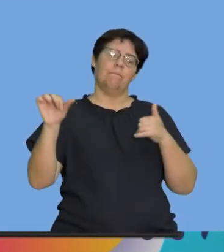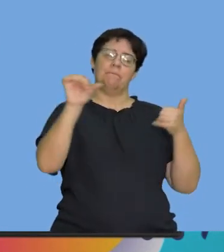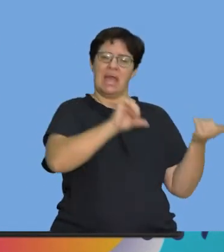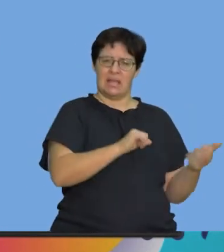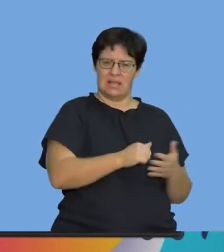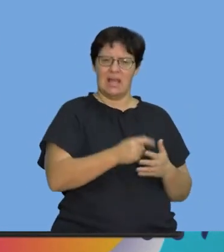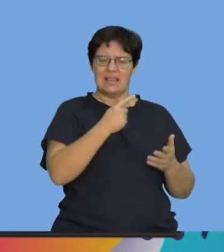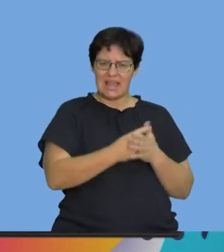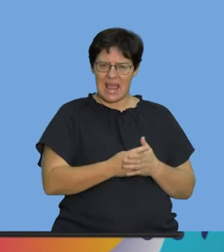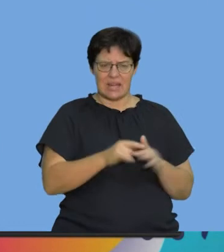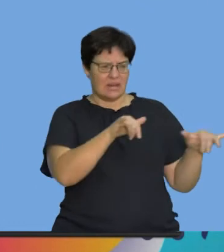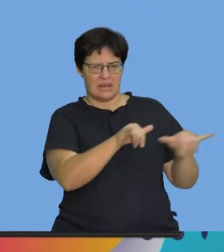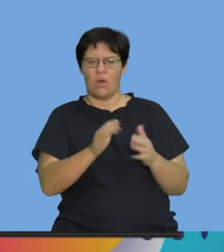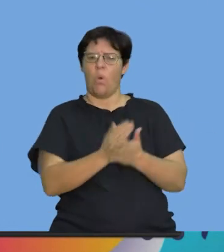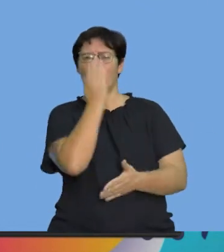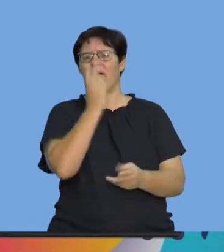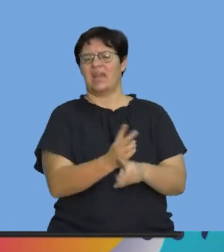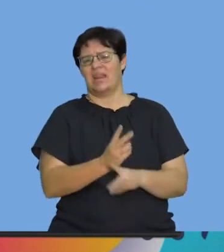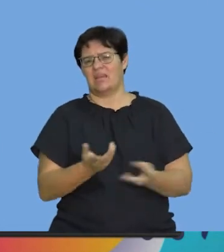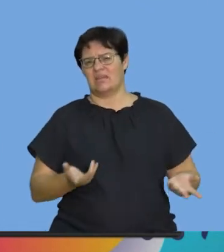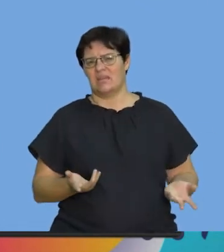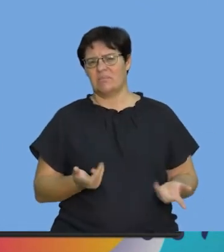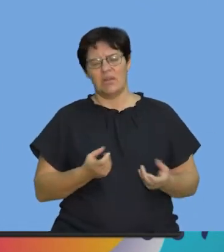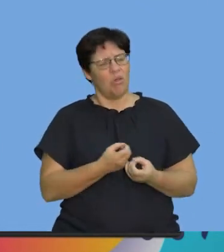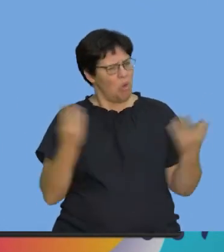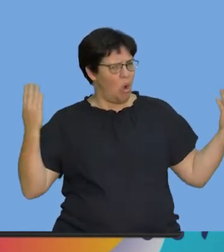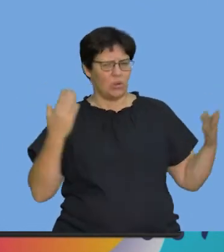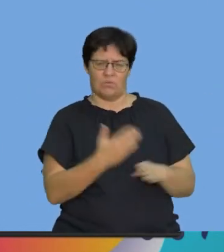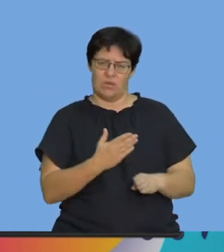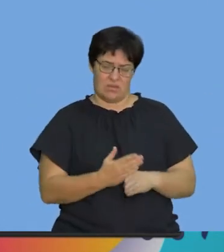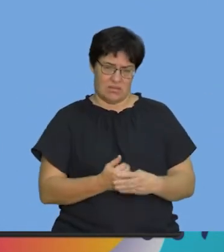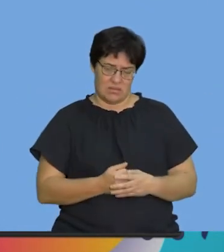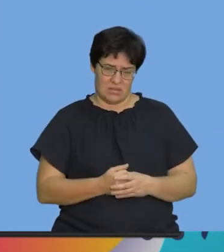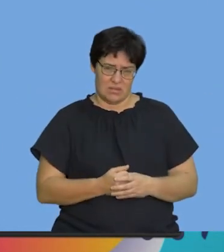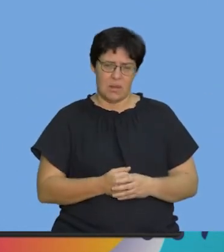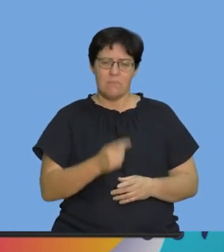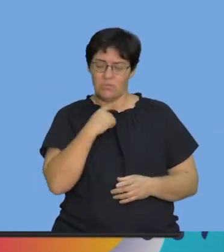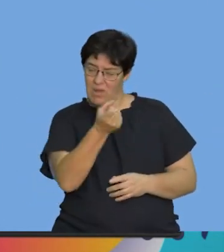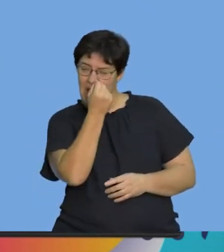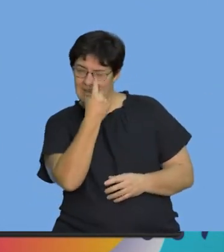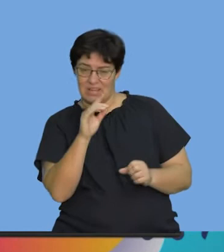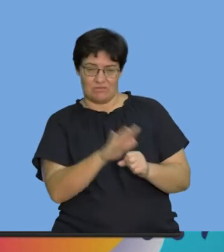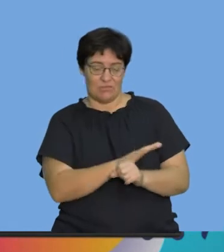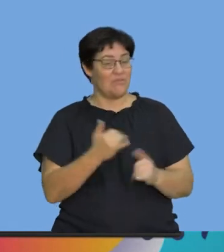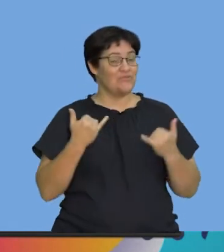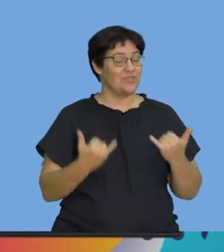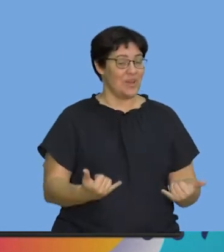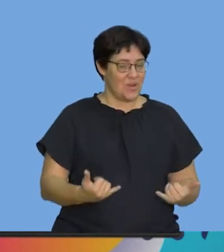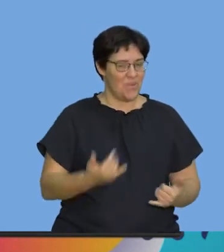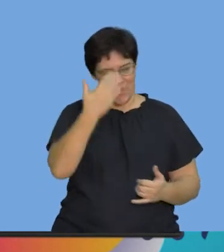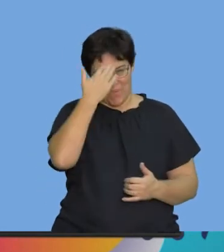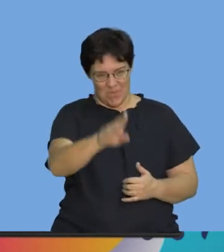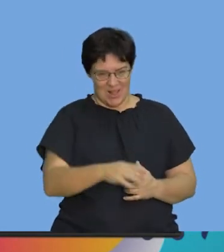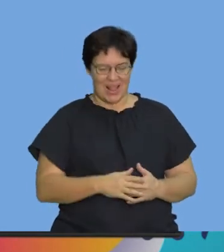common factor again, which is really a lot of work. So just make sure that you do understand that. For now, I know we've had so